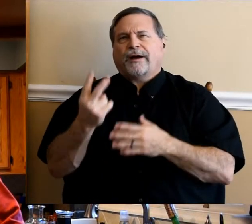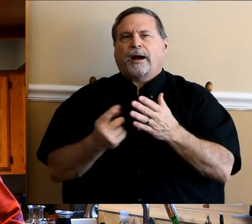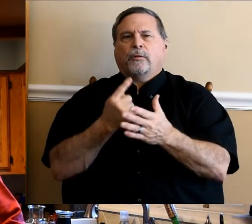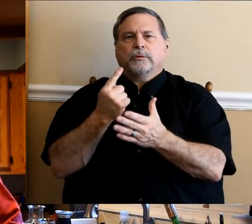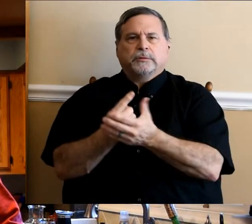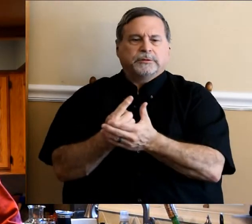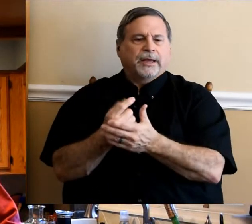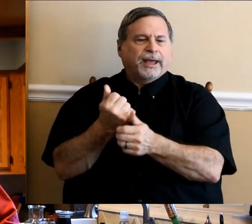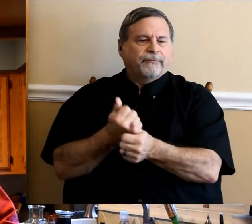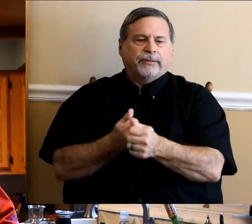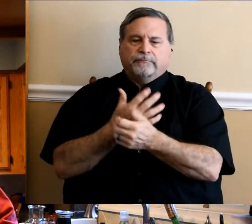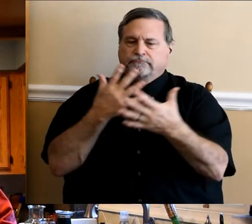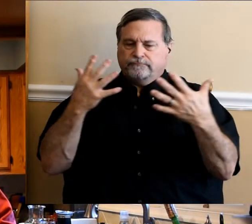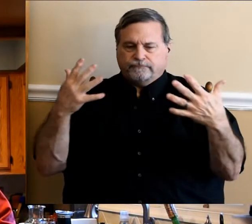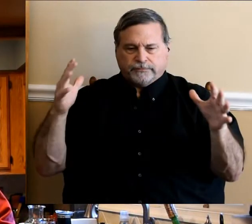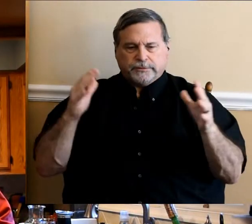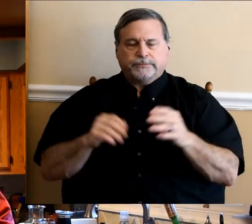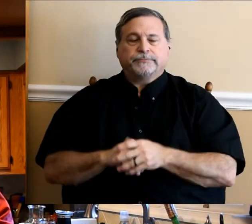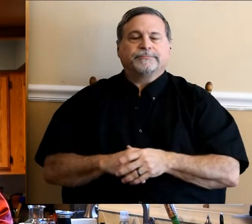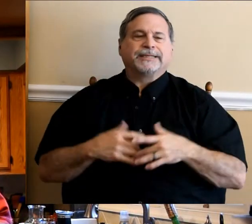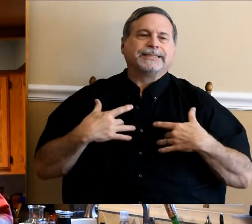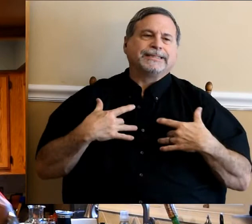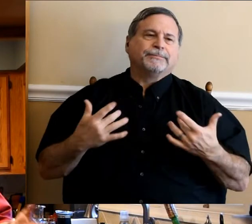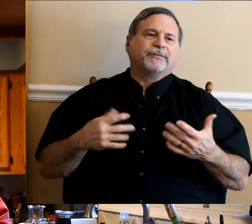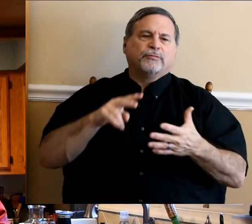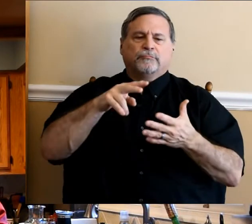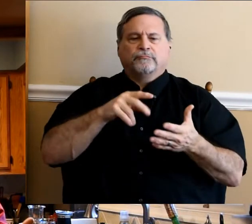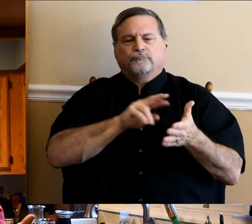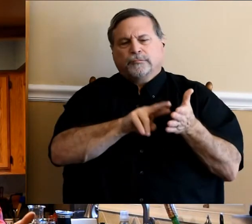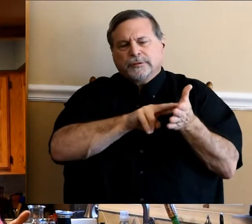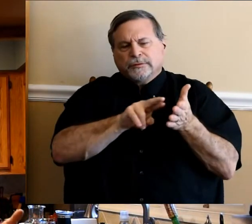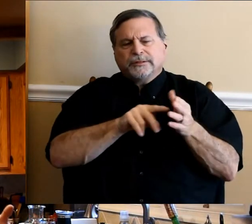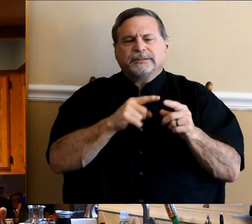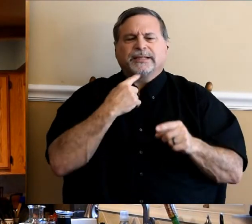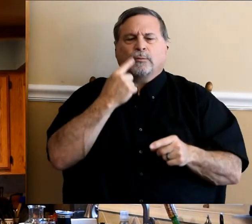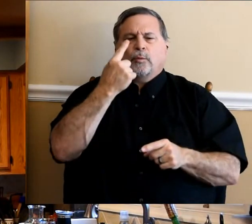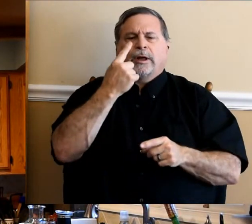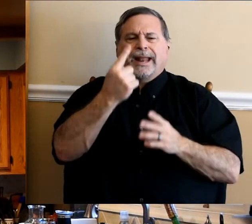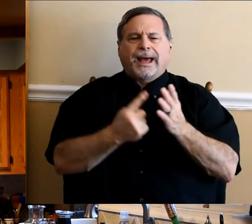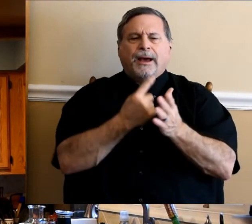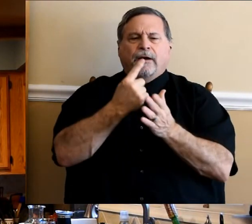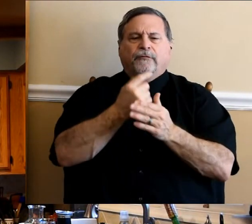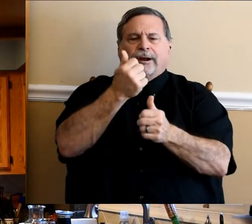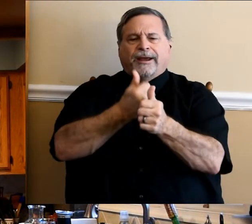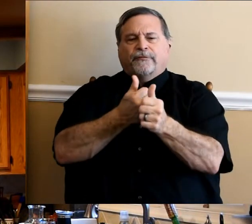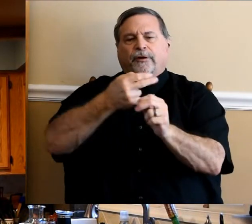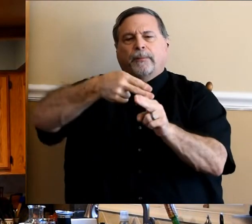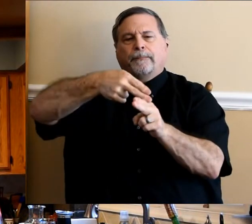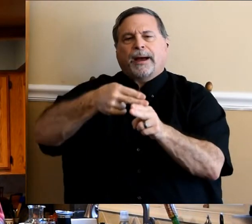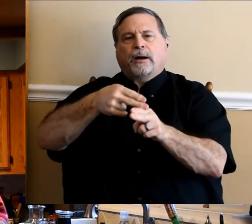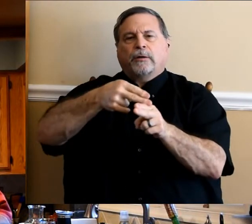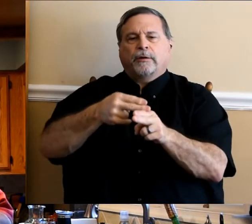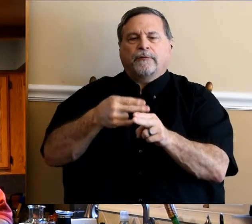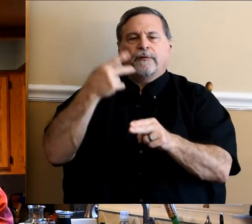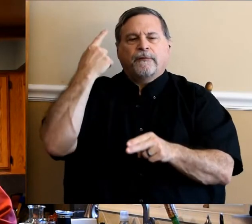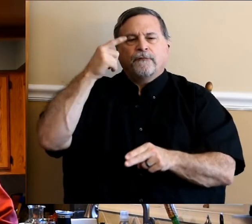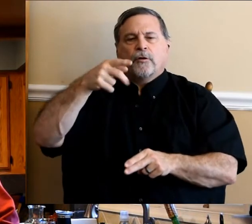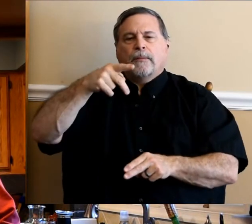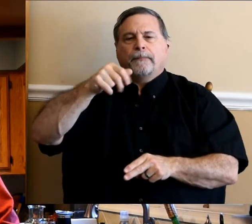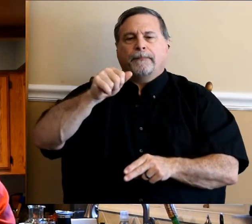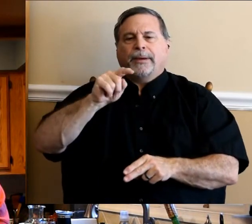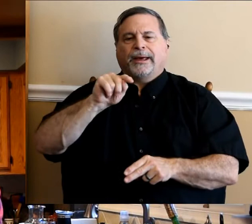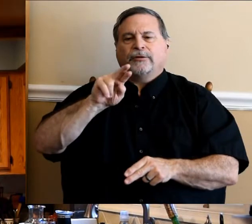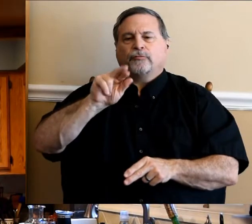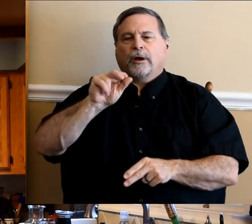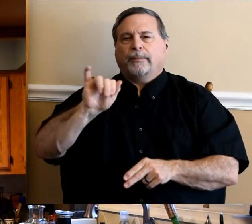about 12 hours. Everything was done. Now, typically, if you look it up, they say about an hour per pound for your